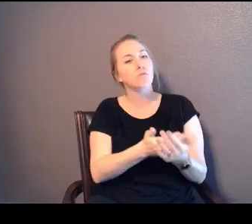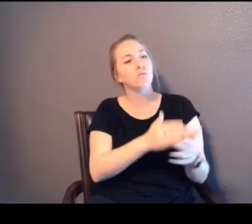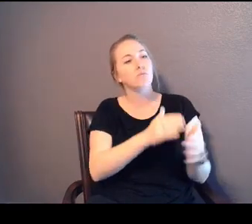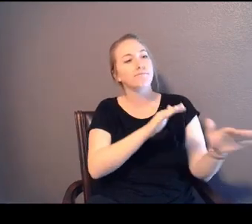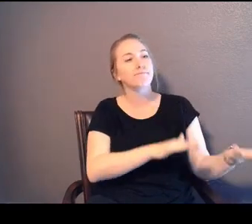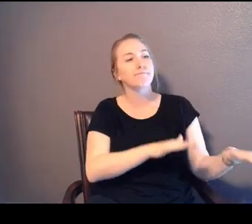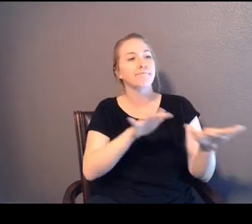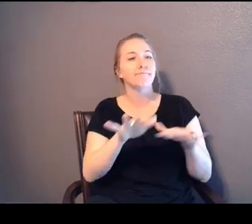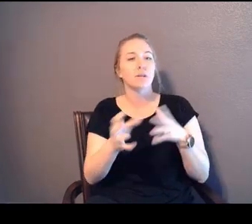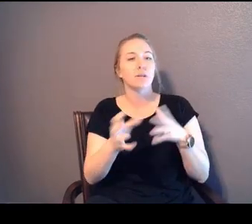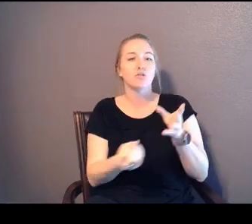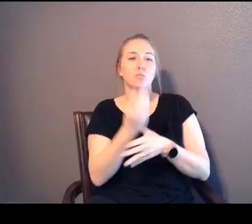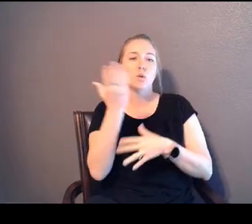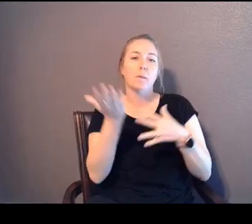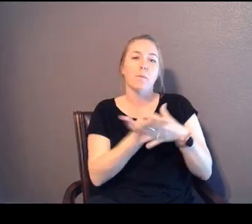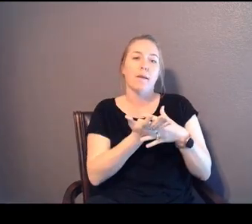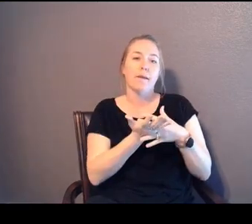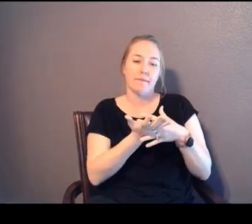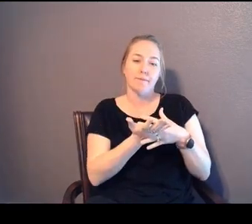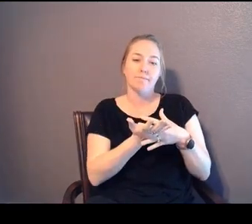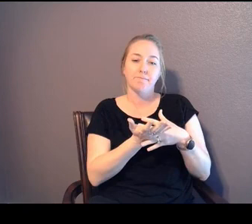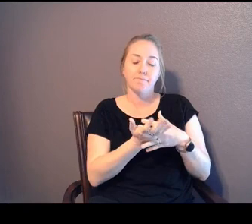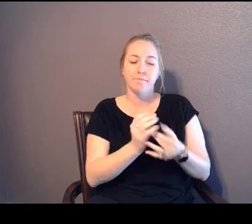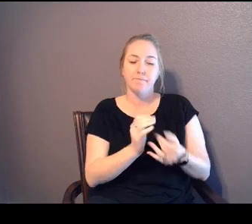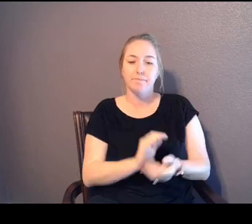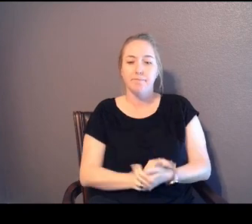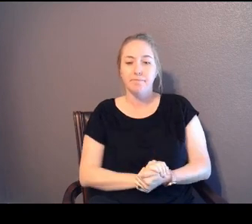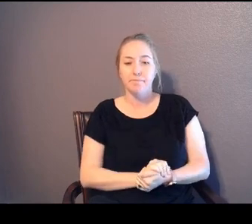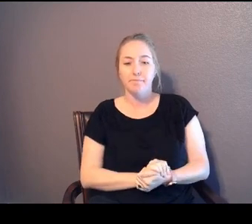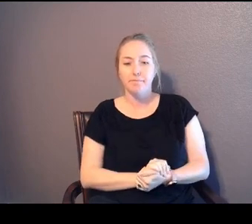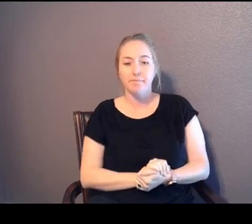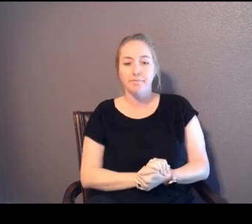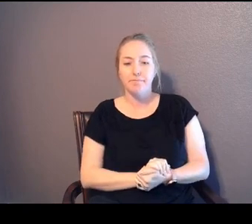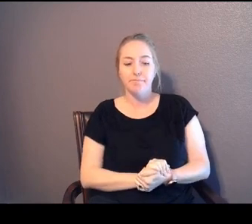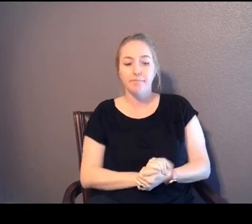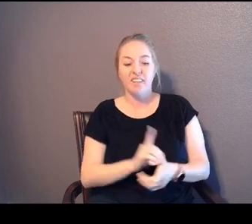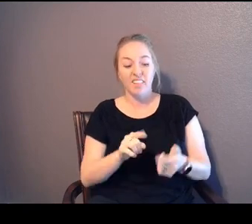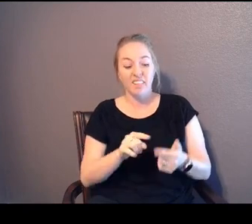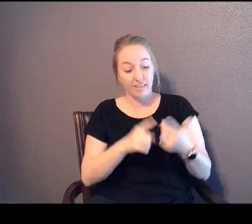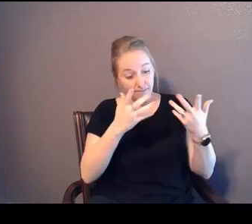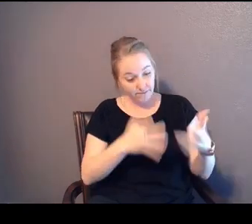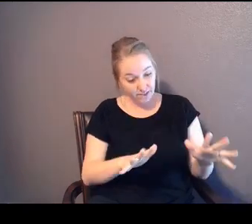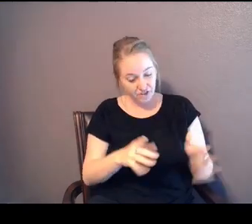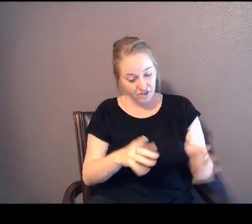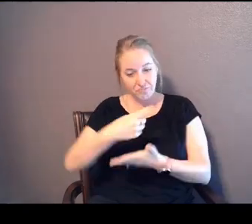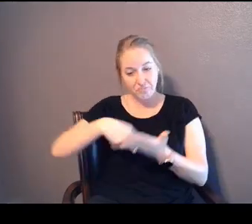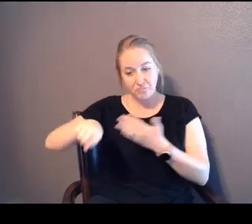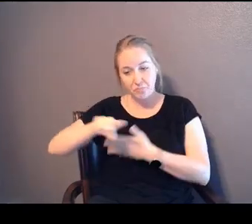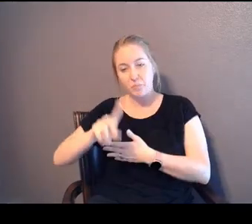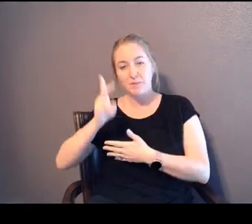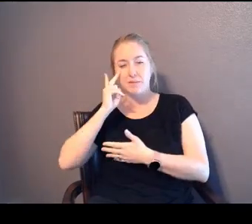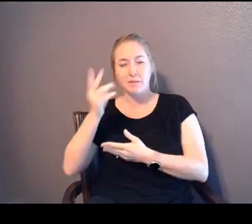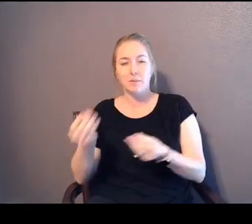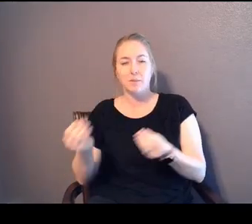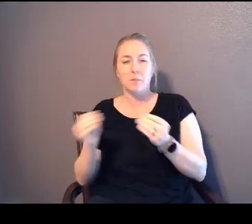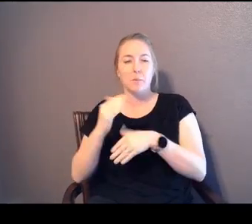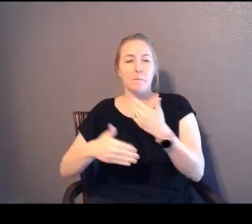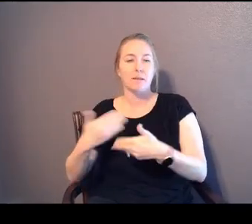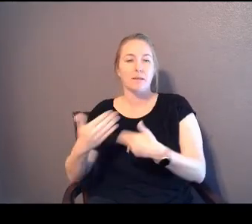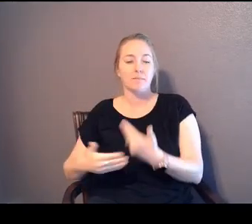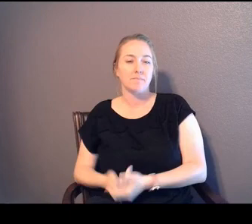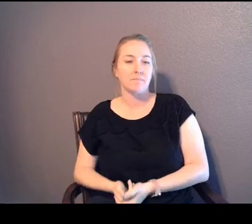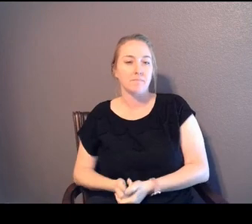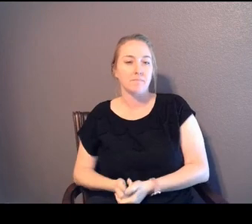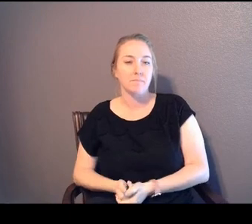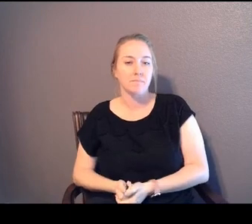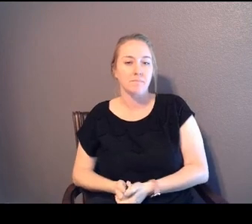going on right here. And then after that, we'll see what's going on and make a plan from there. Does that sound good? So I hope you guys are